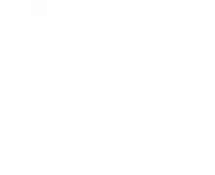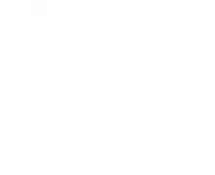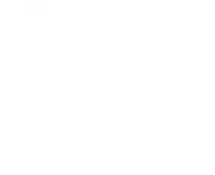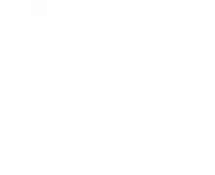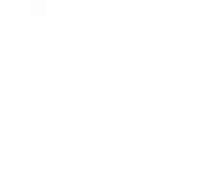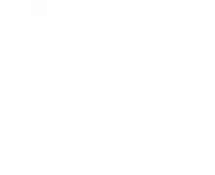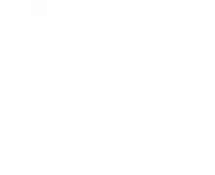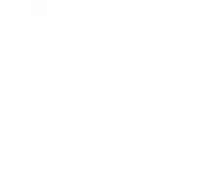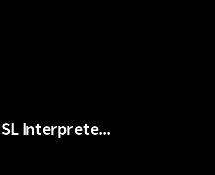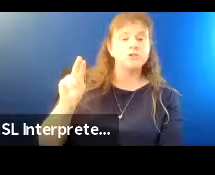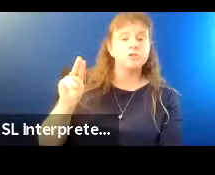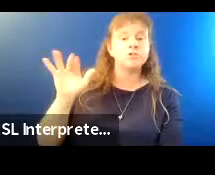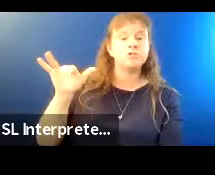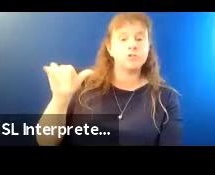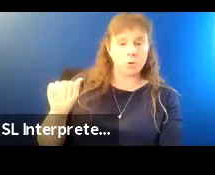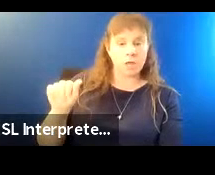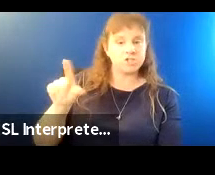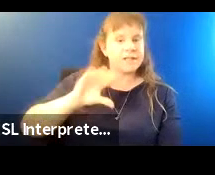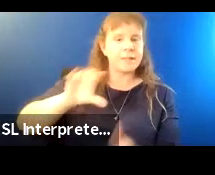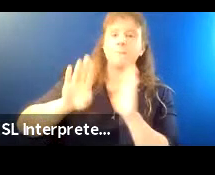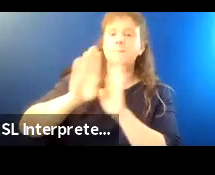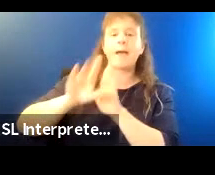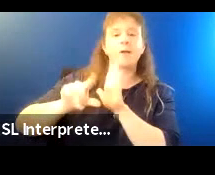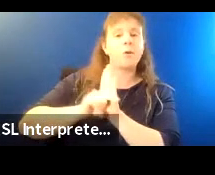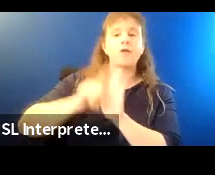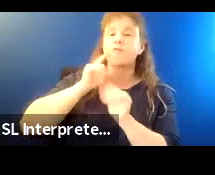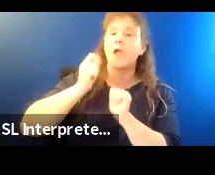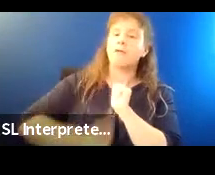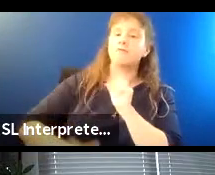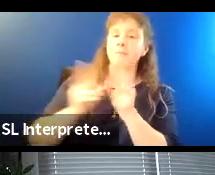every meeting, working hard on our behalf.